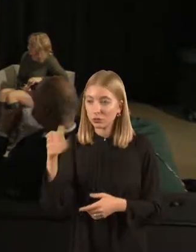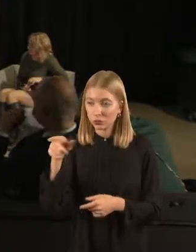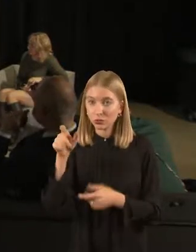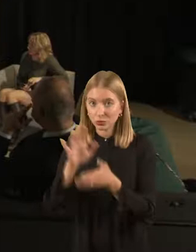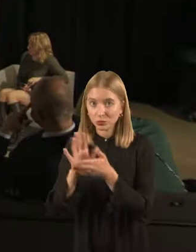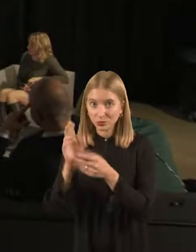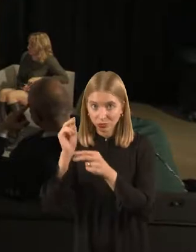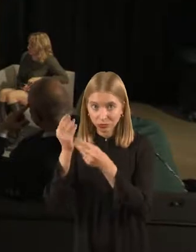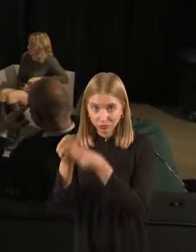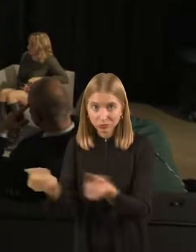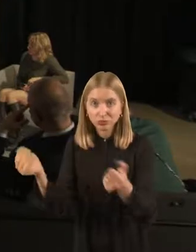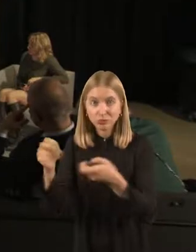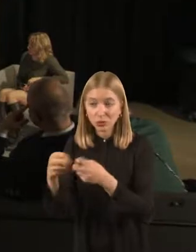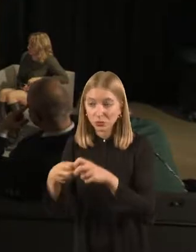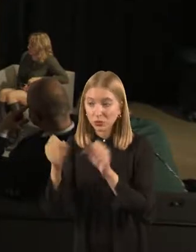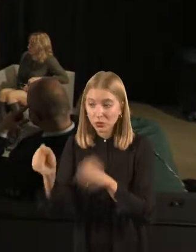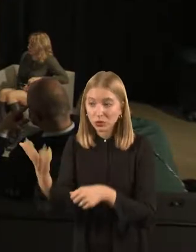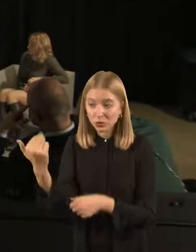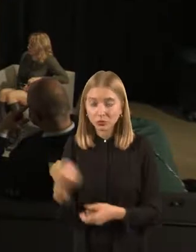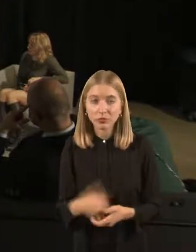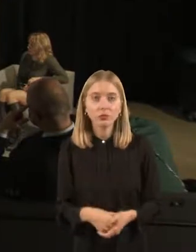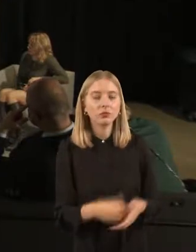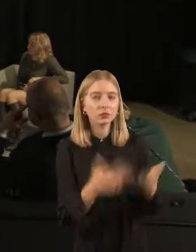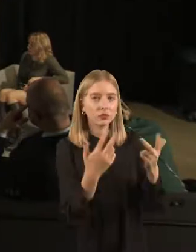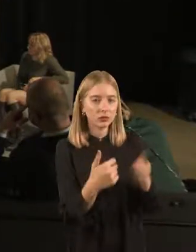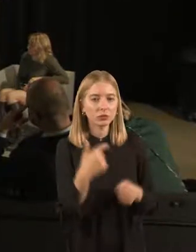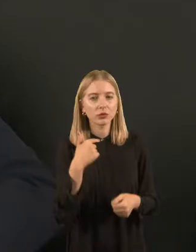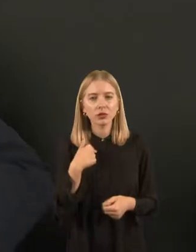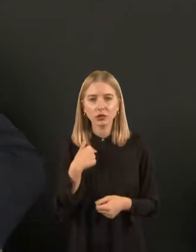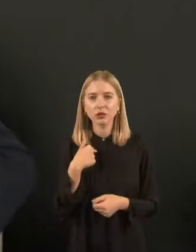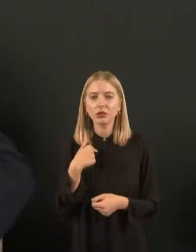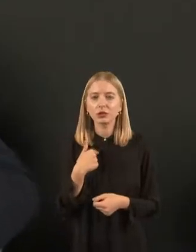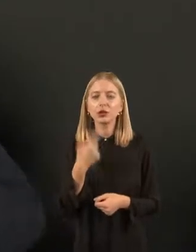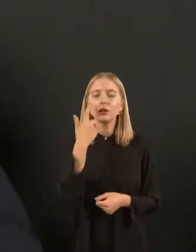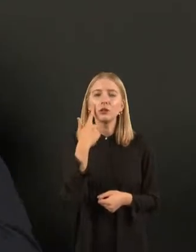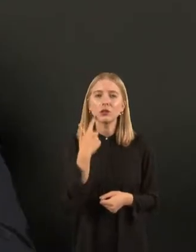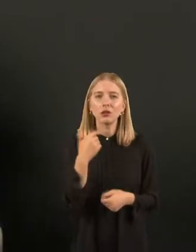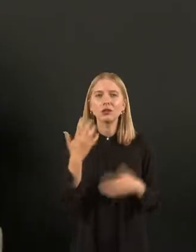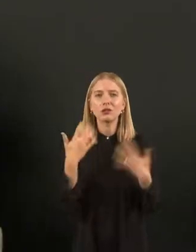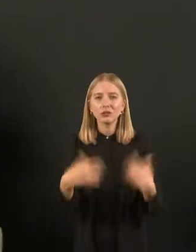well, Mr. Sinkevičius, we heard that you could address all the problems.